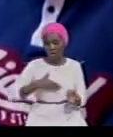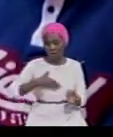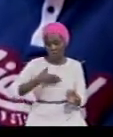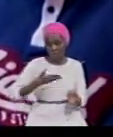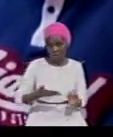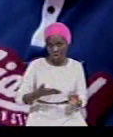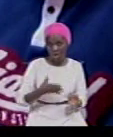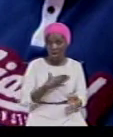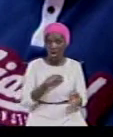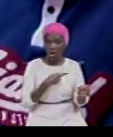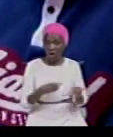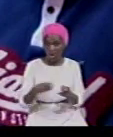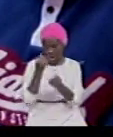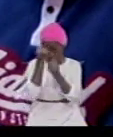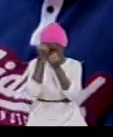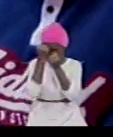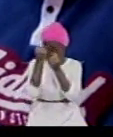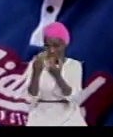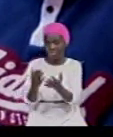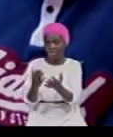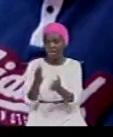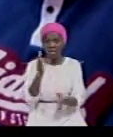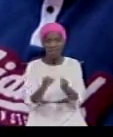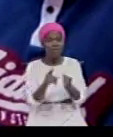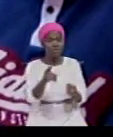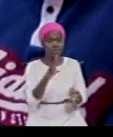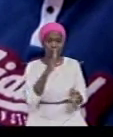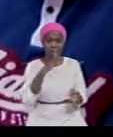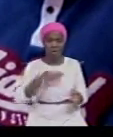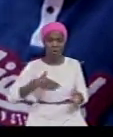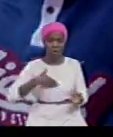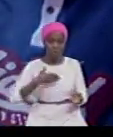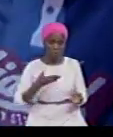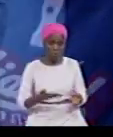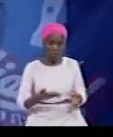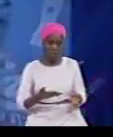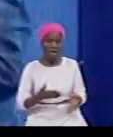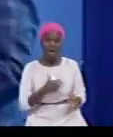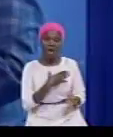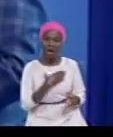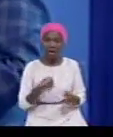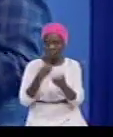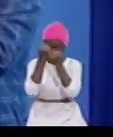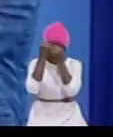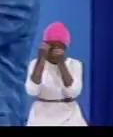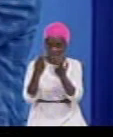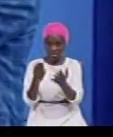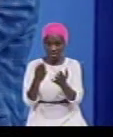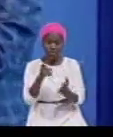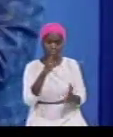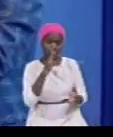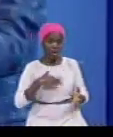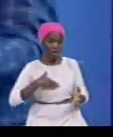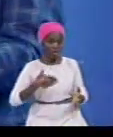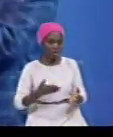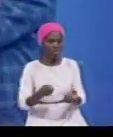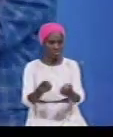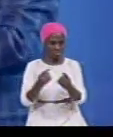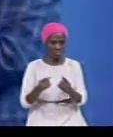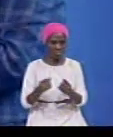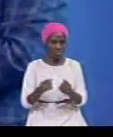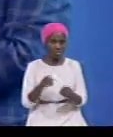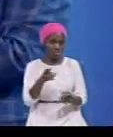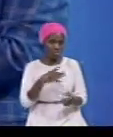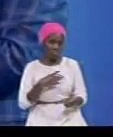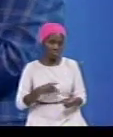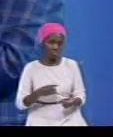the condition. If ye be willing and obedient, it said come, you're willing, you come. It says cease to do evil,